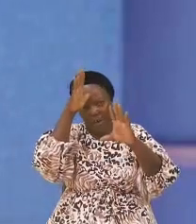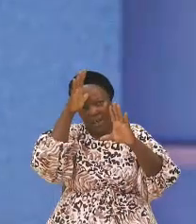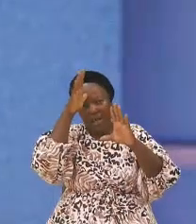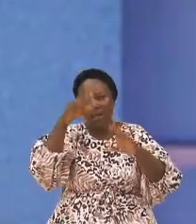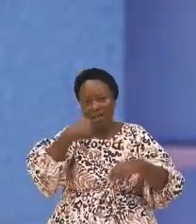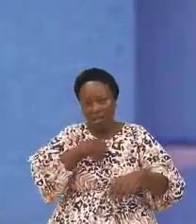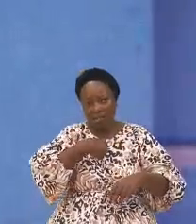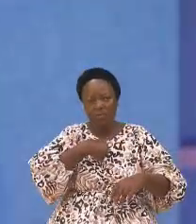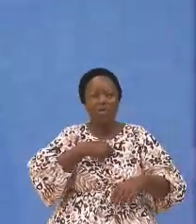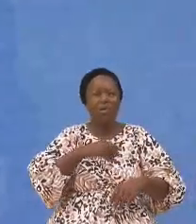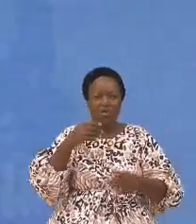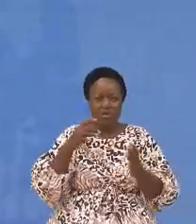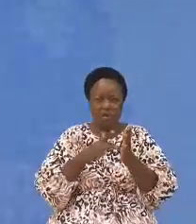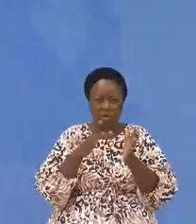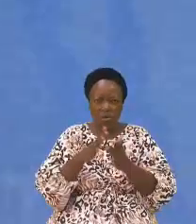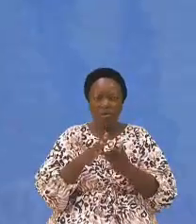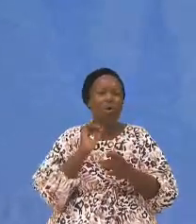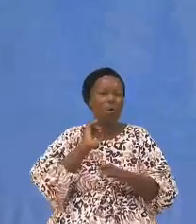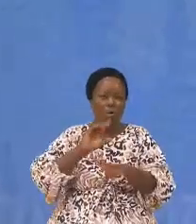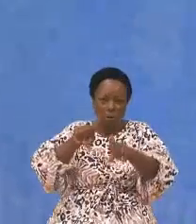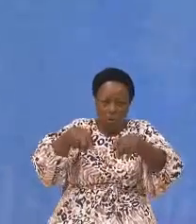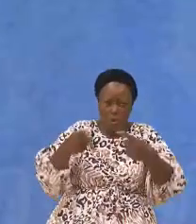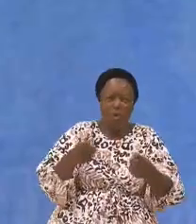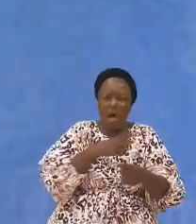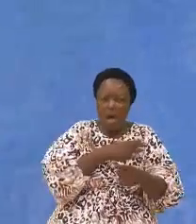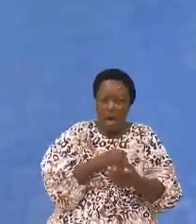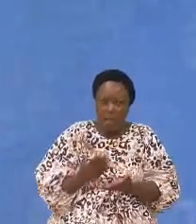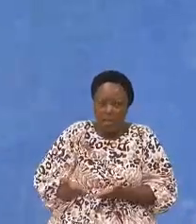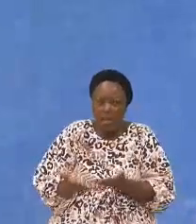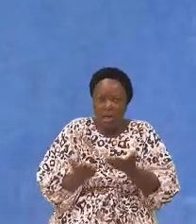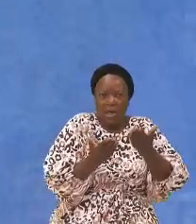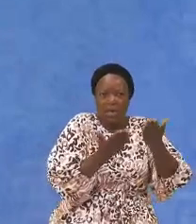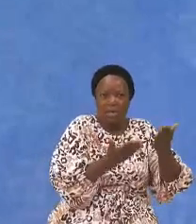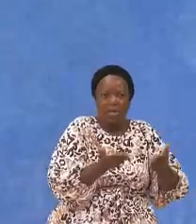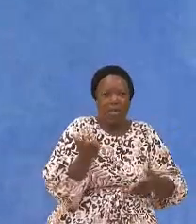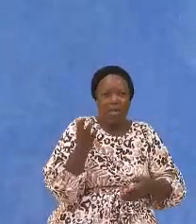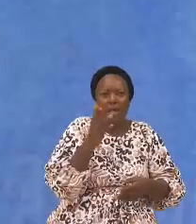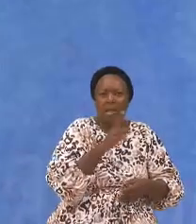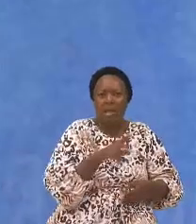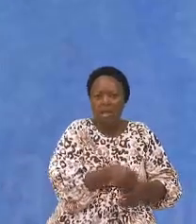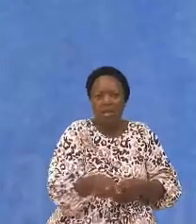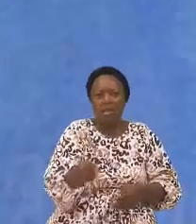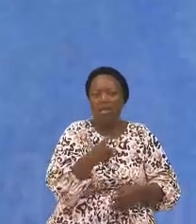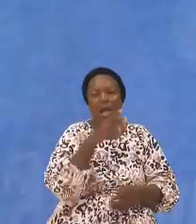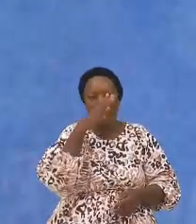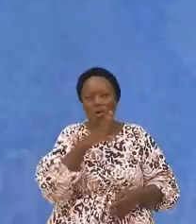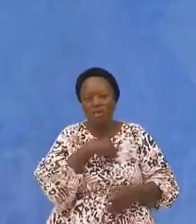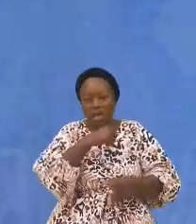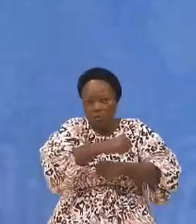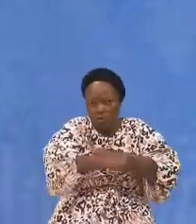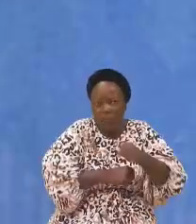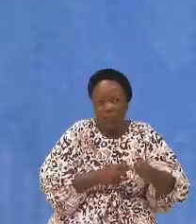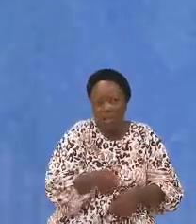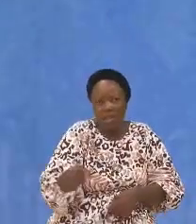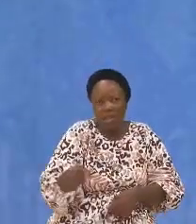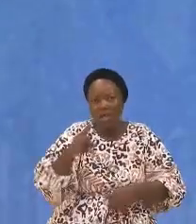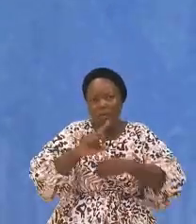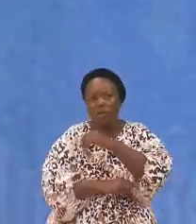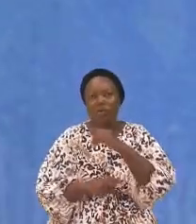Father, I will bear their curse. I will carry their curse. I will suffer